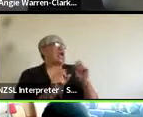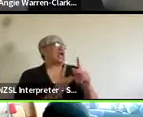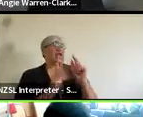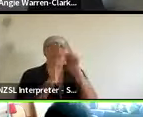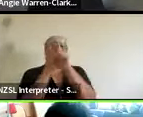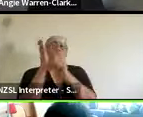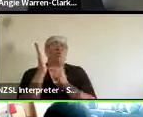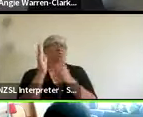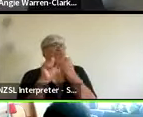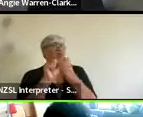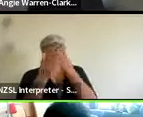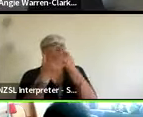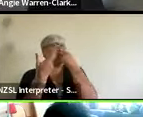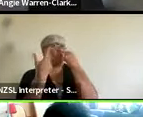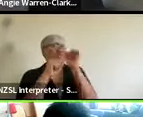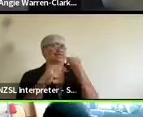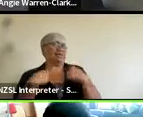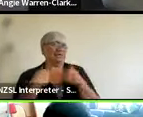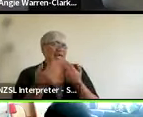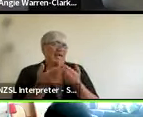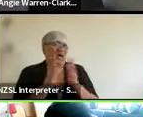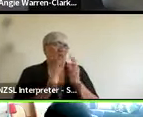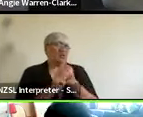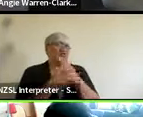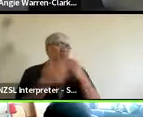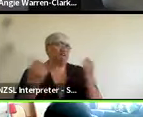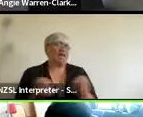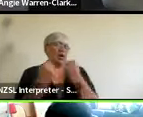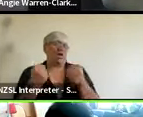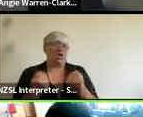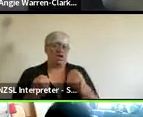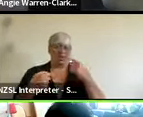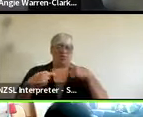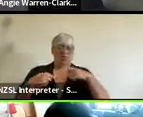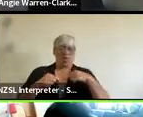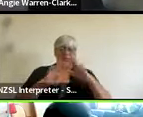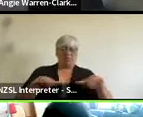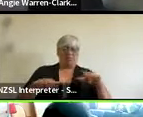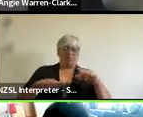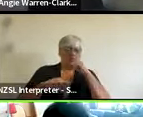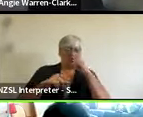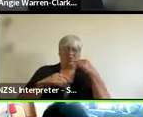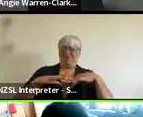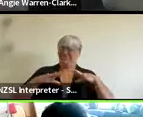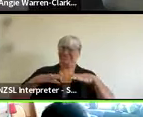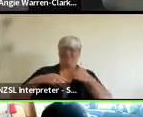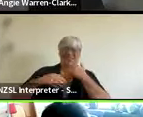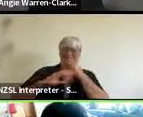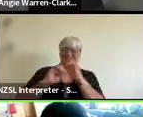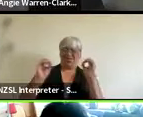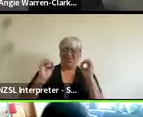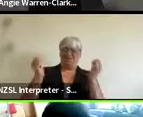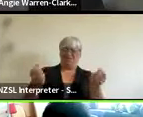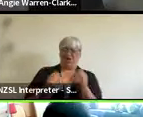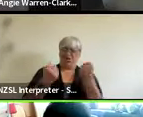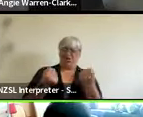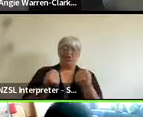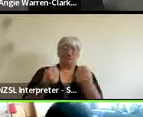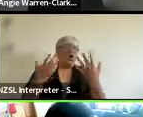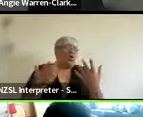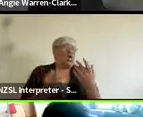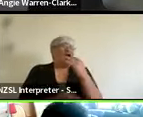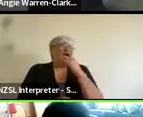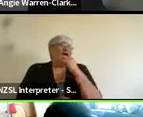it protects us, the people, the disempowered, especially Māori? Who do we call on to come